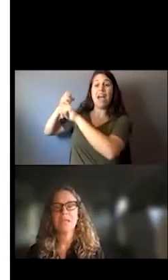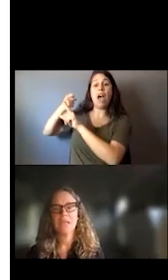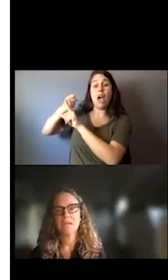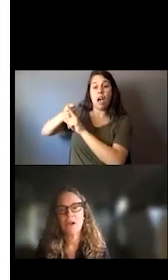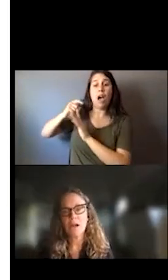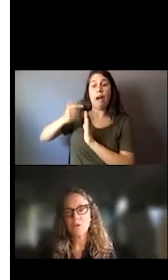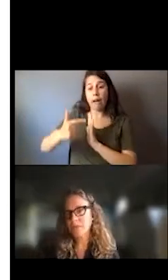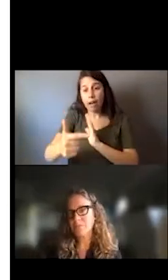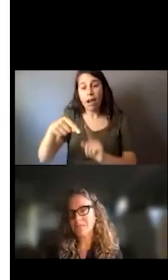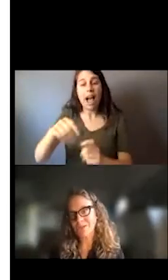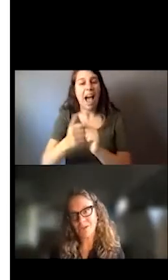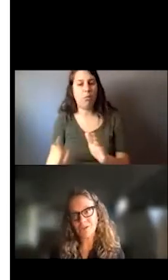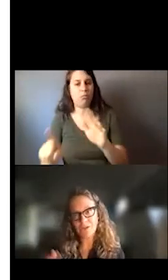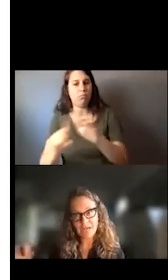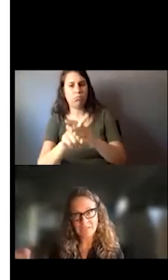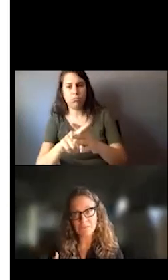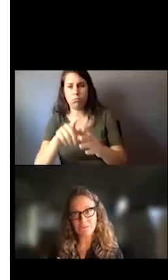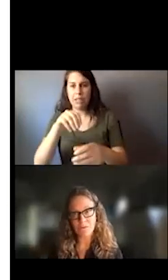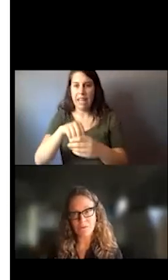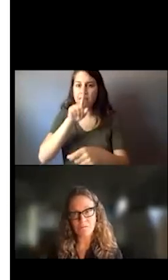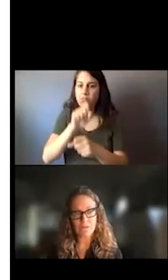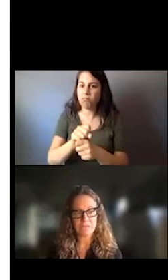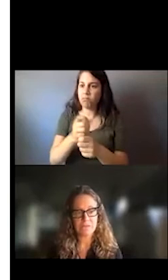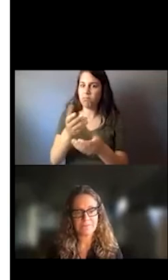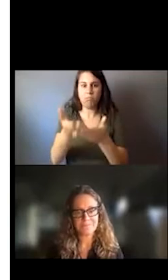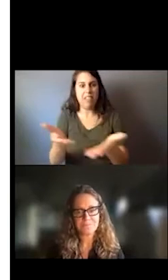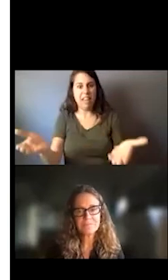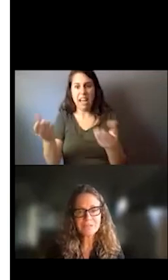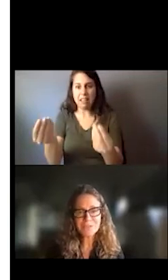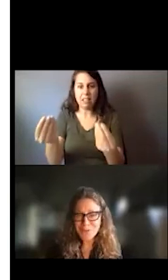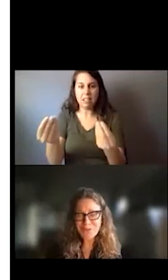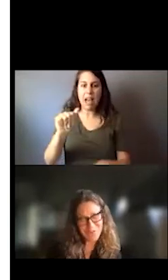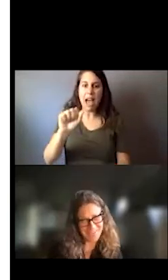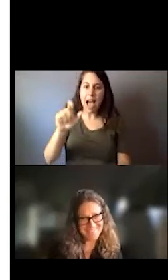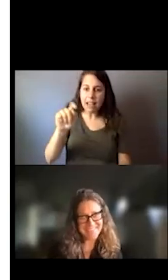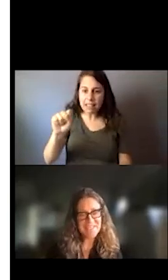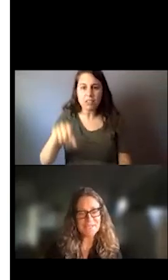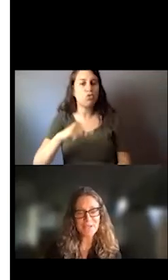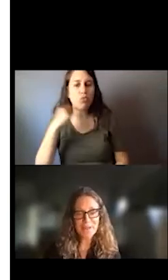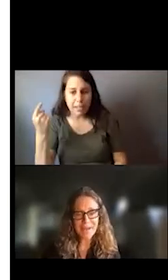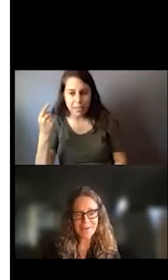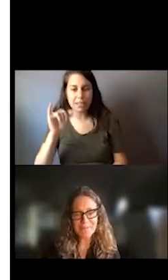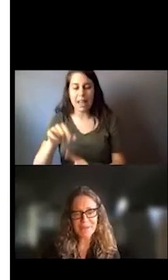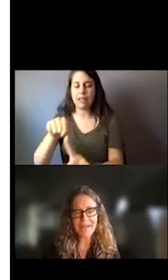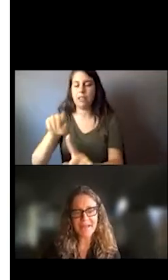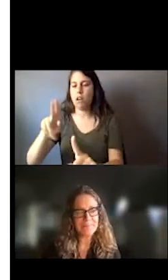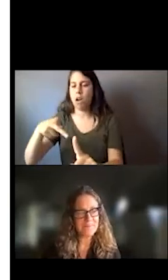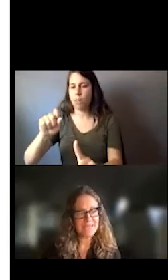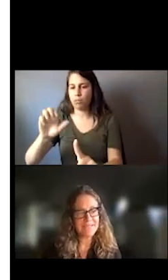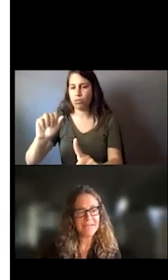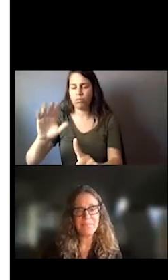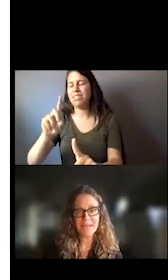manifest in concrete material assets or risks. So, okay, so a lot of background,